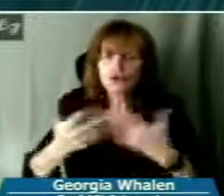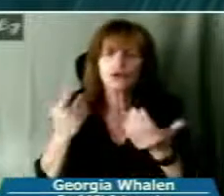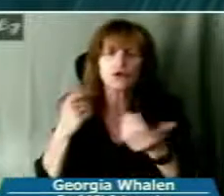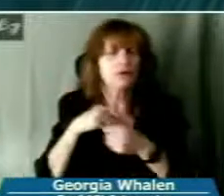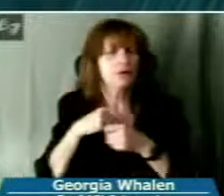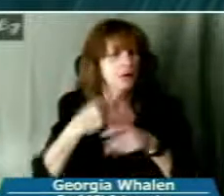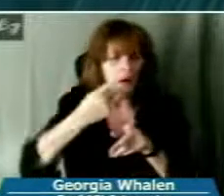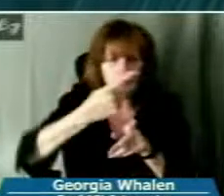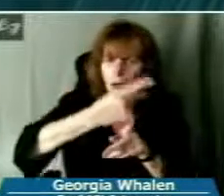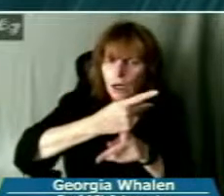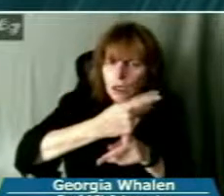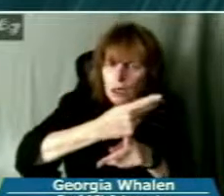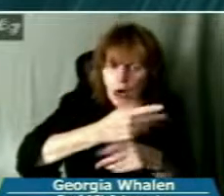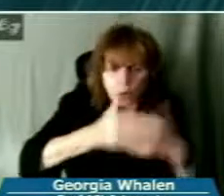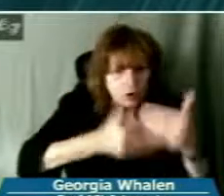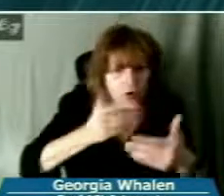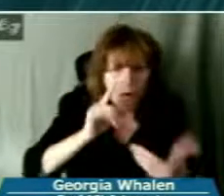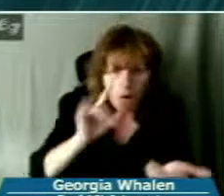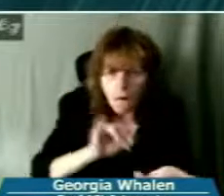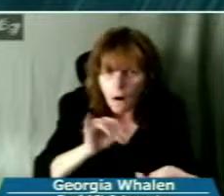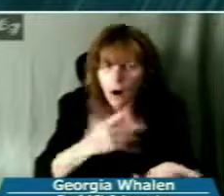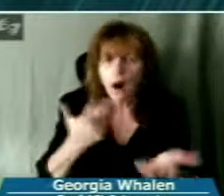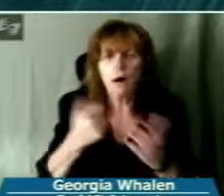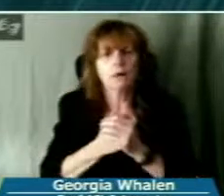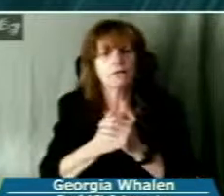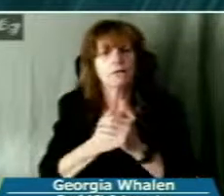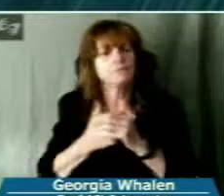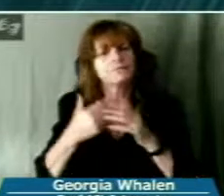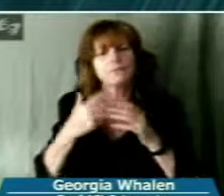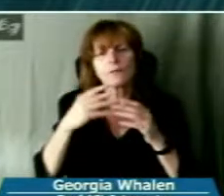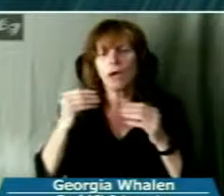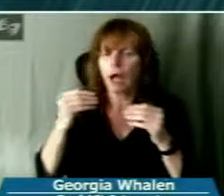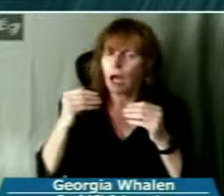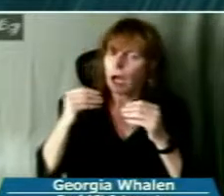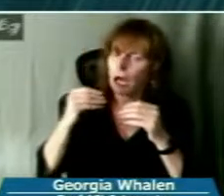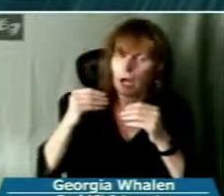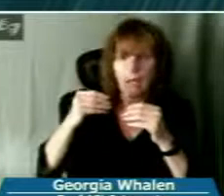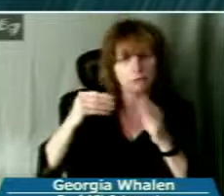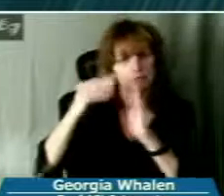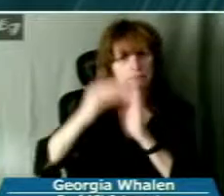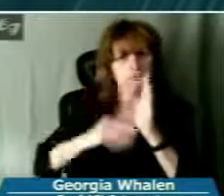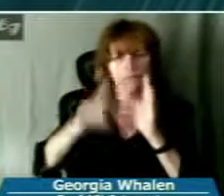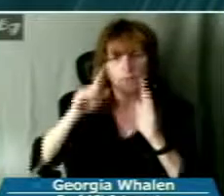The development of a formal structure at the municipal level to oversee